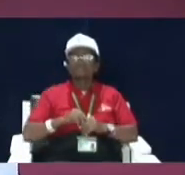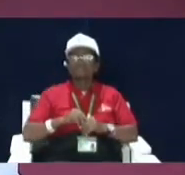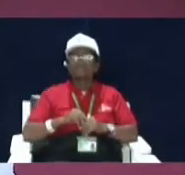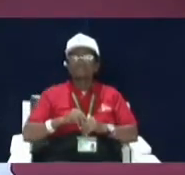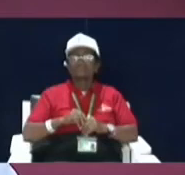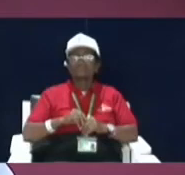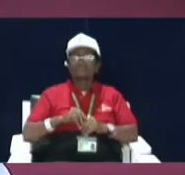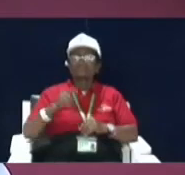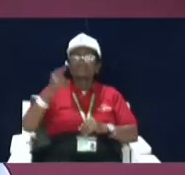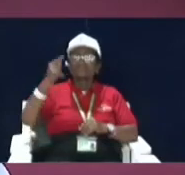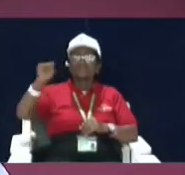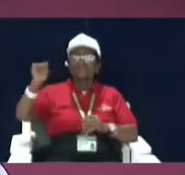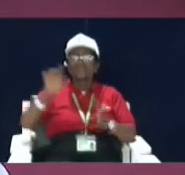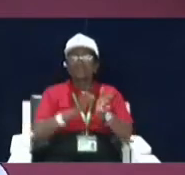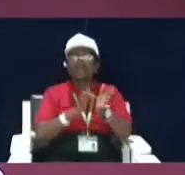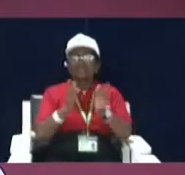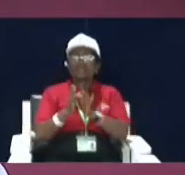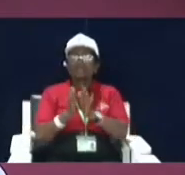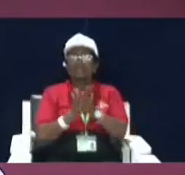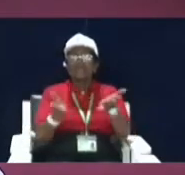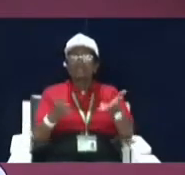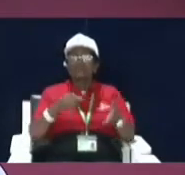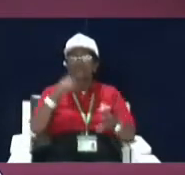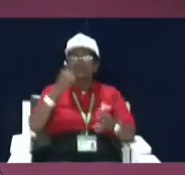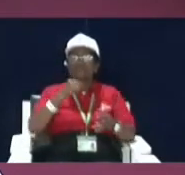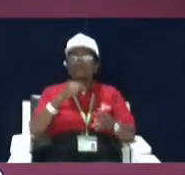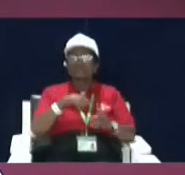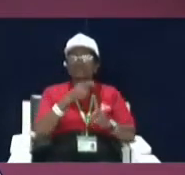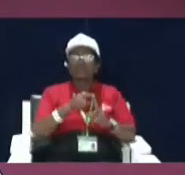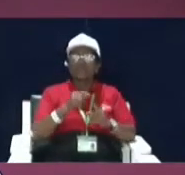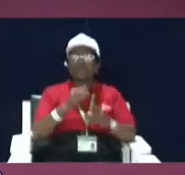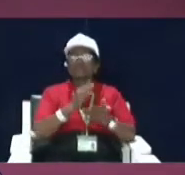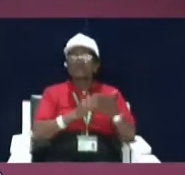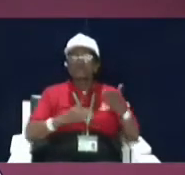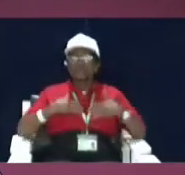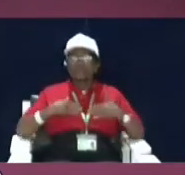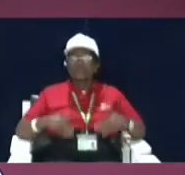the Bible says, when some people tried to copy